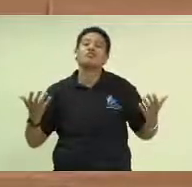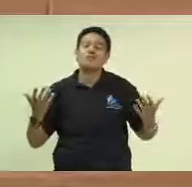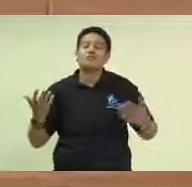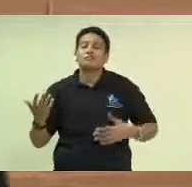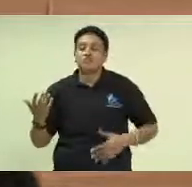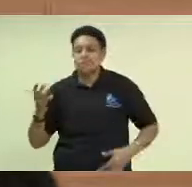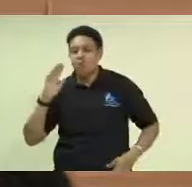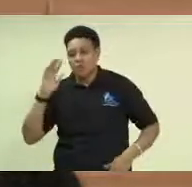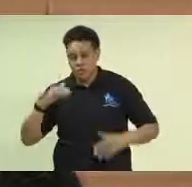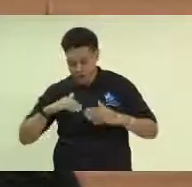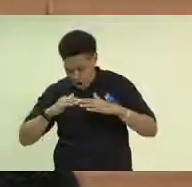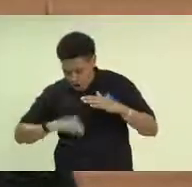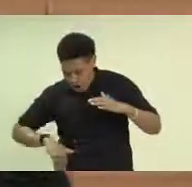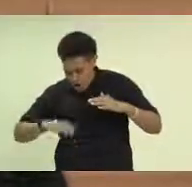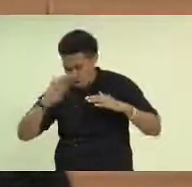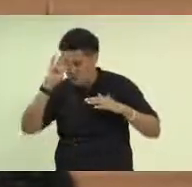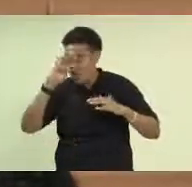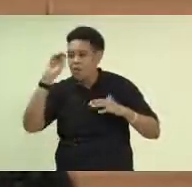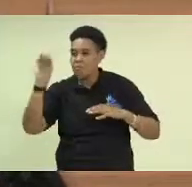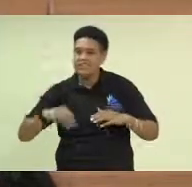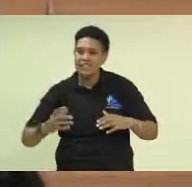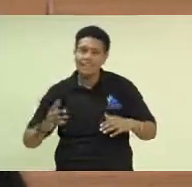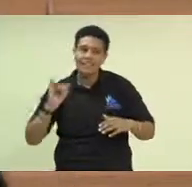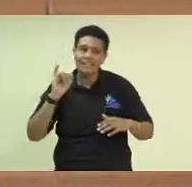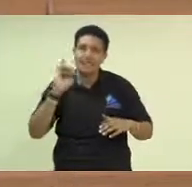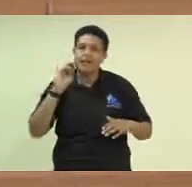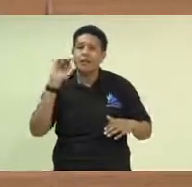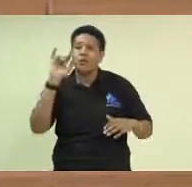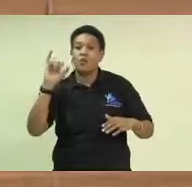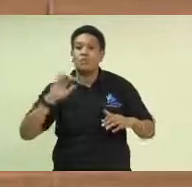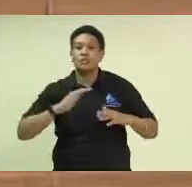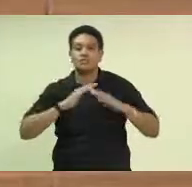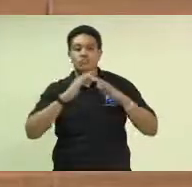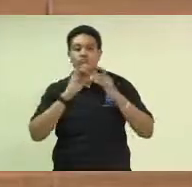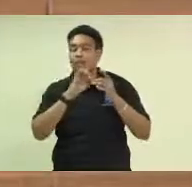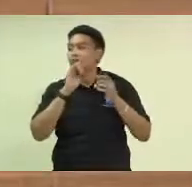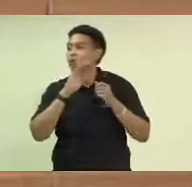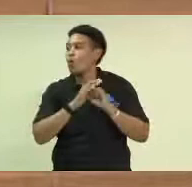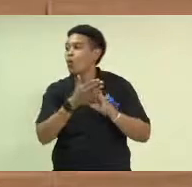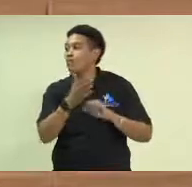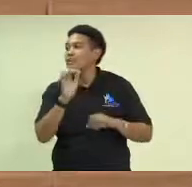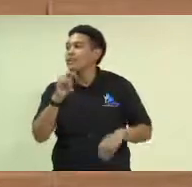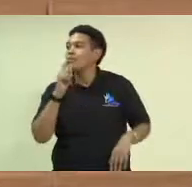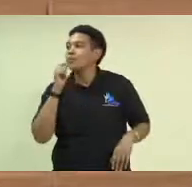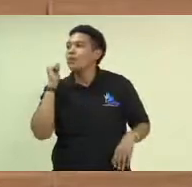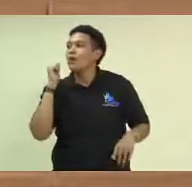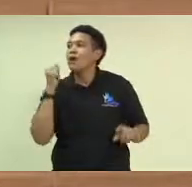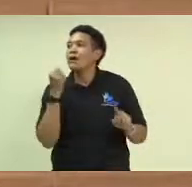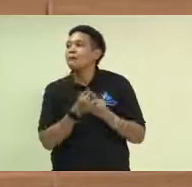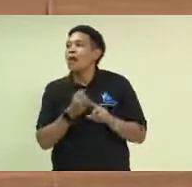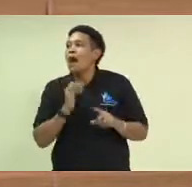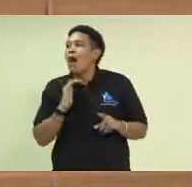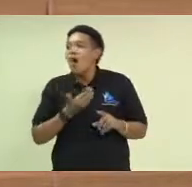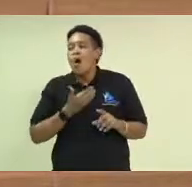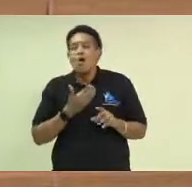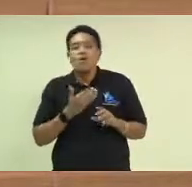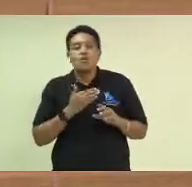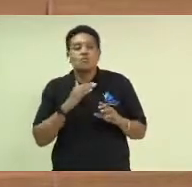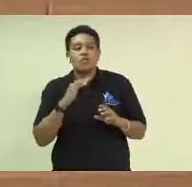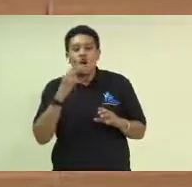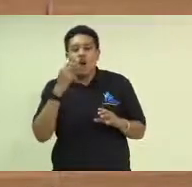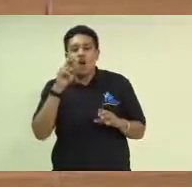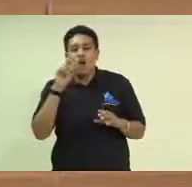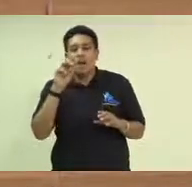be under 4% immunity to COVID-19. So that would not affect our herd immunity very